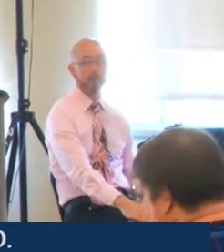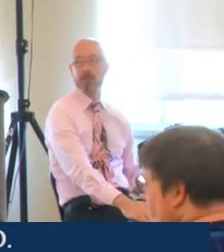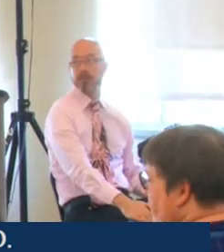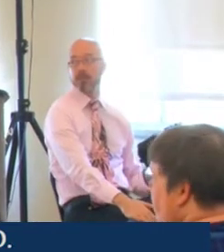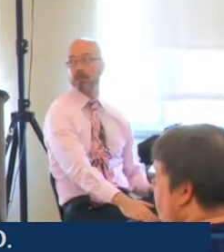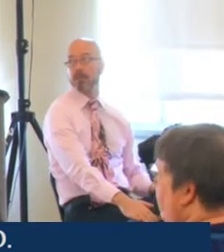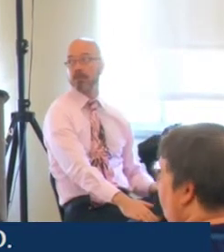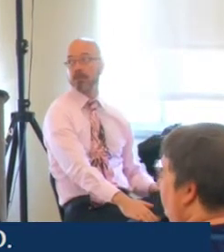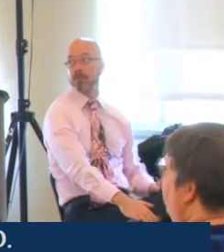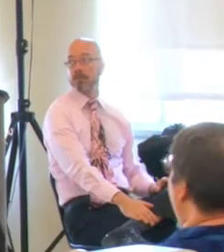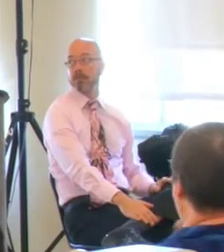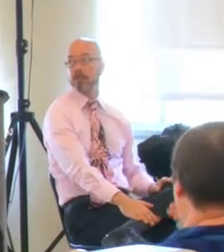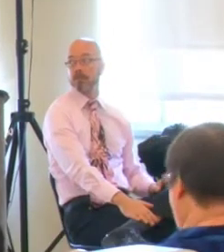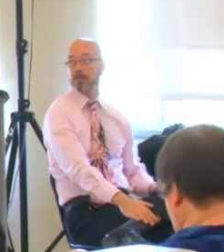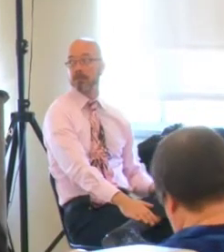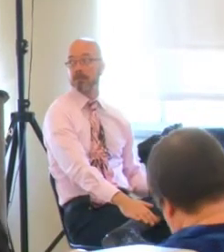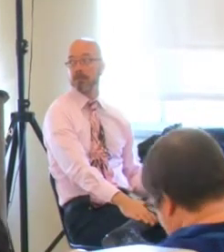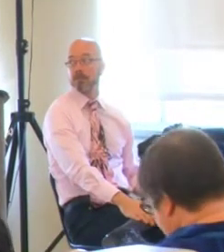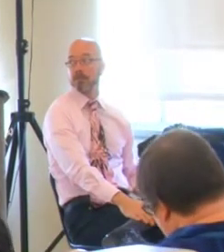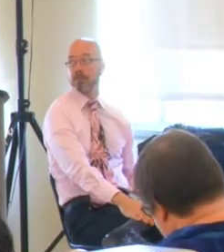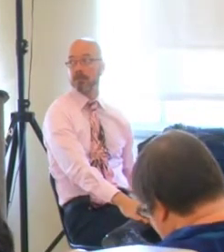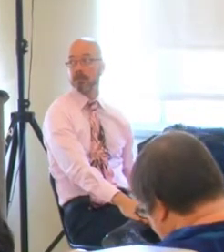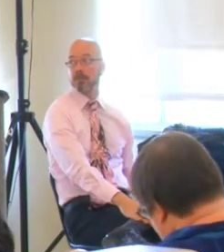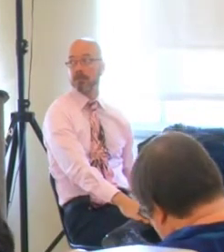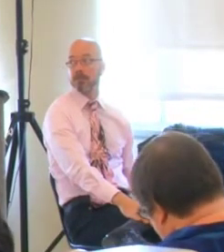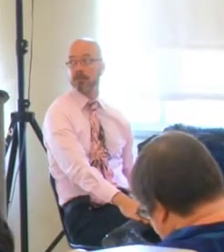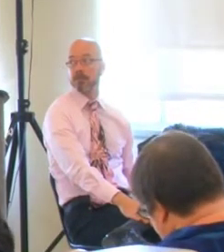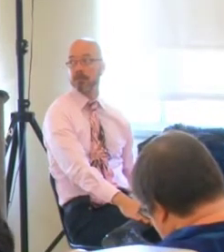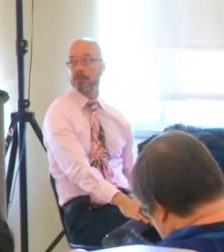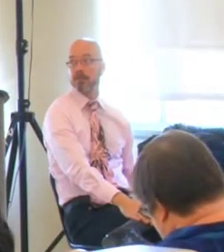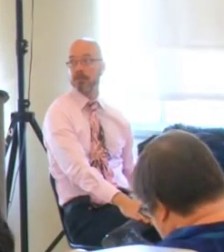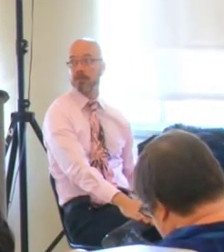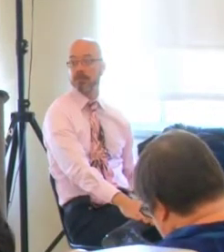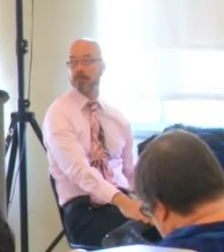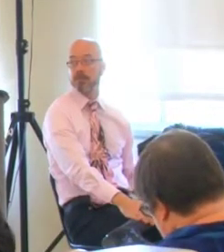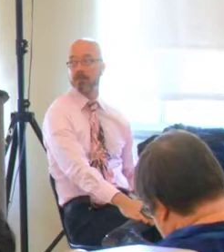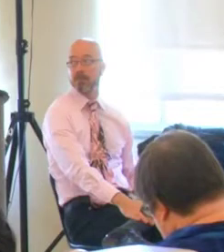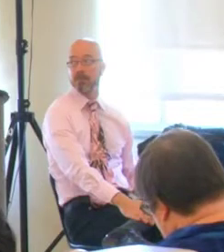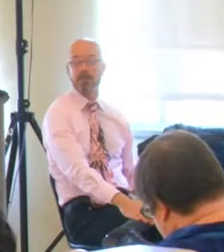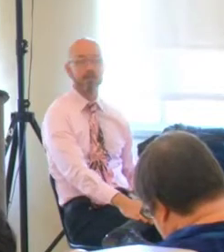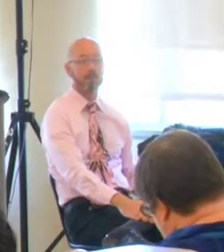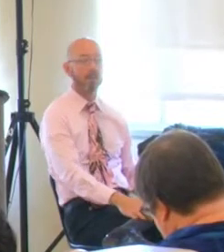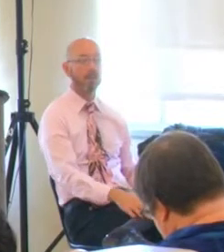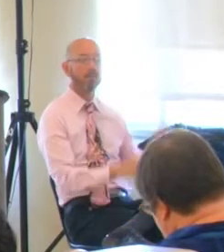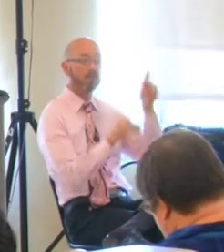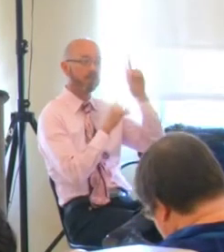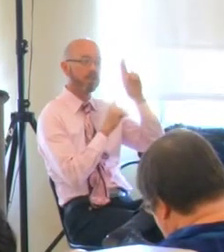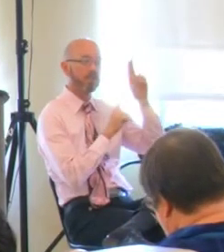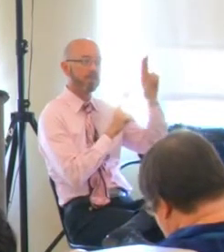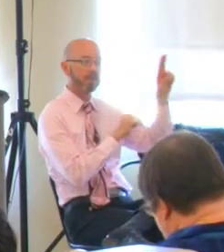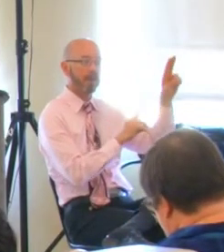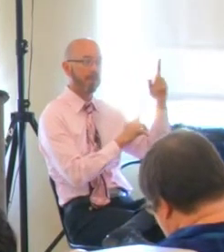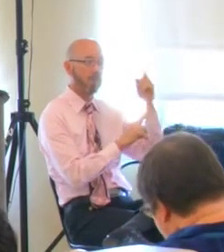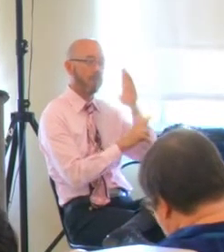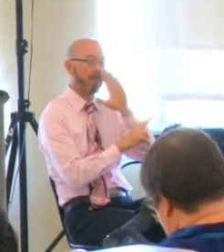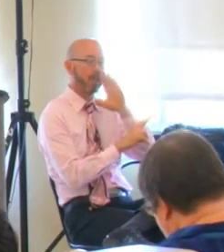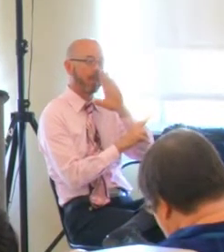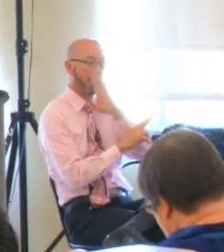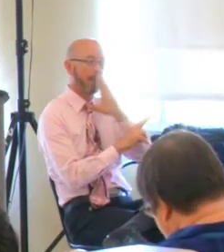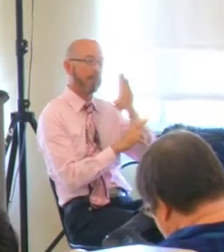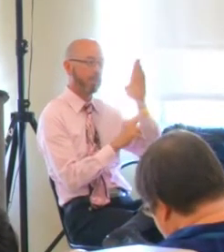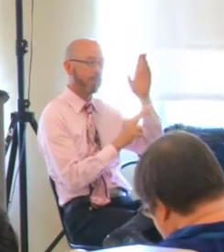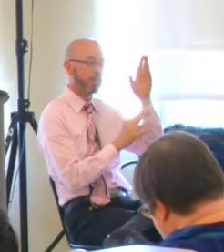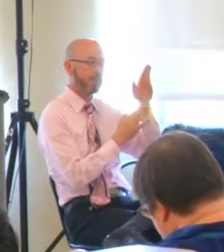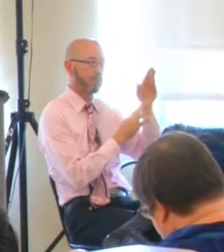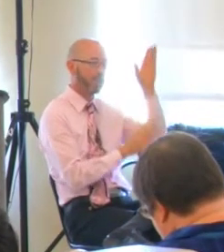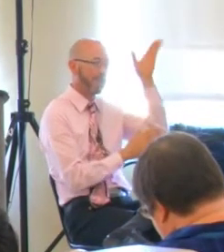Excuse me. I'm very sorry to interrupt, but out of respect for our speakers, we would like them to finish their presentations without interruption, if possible. In